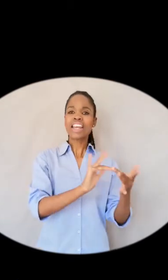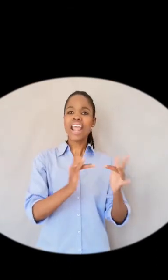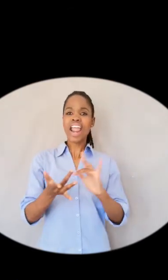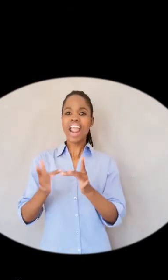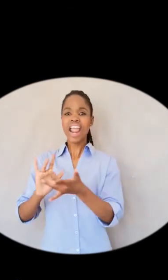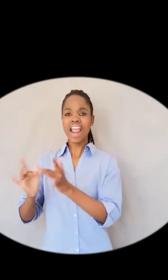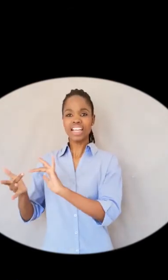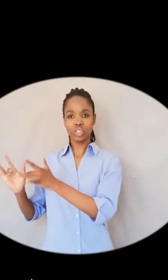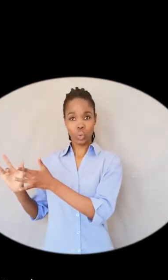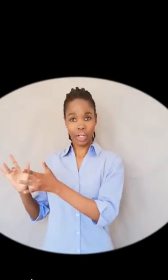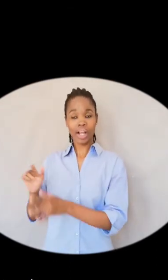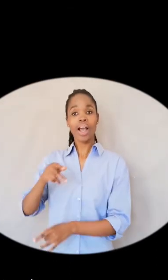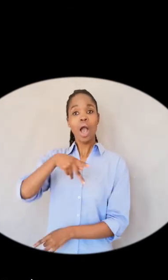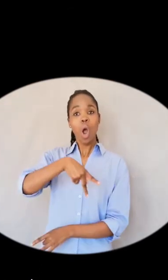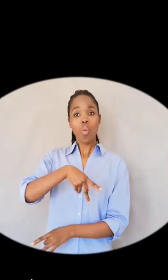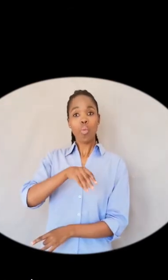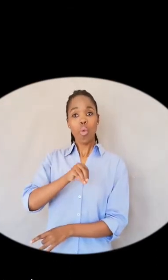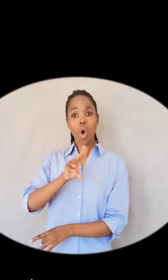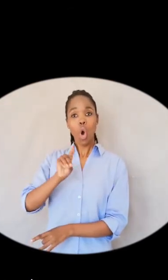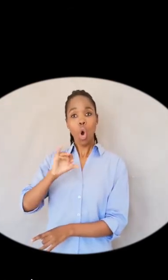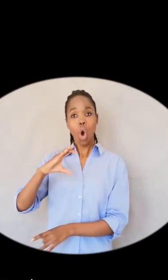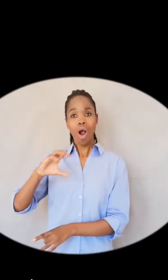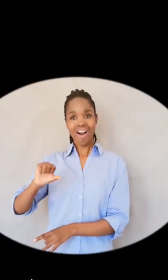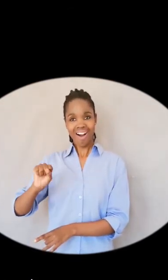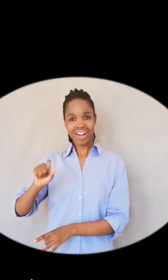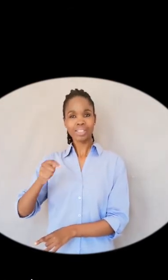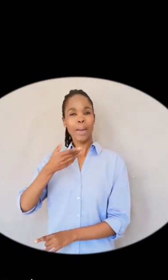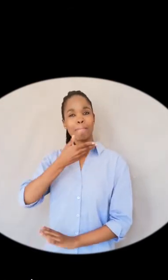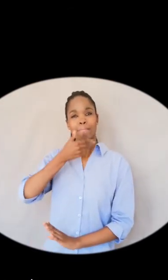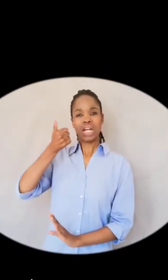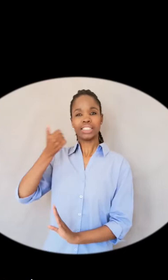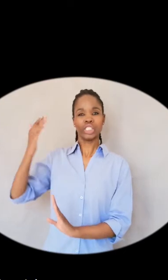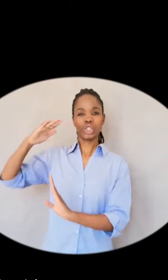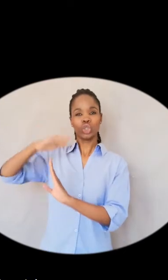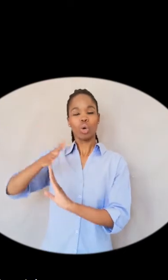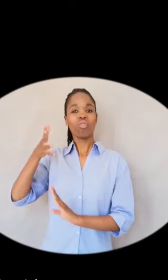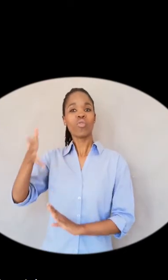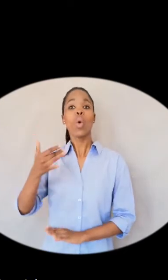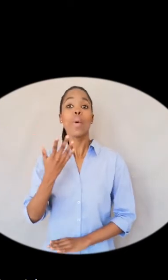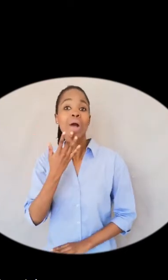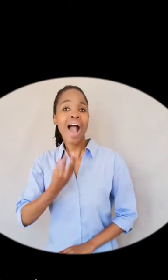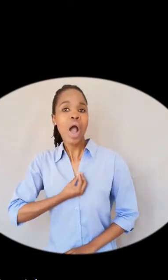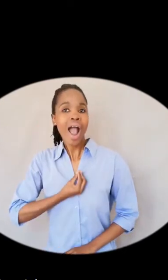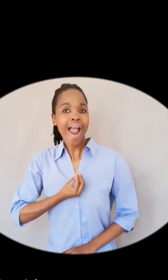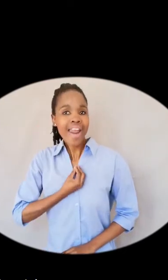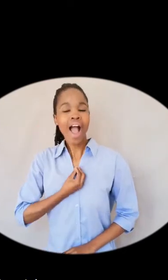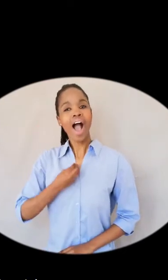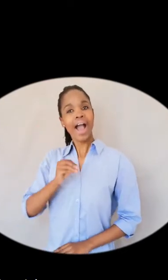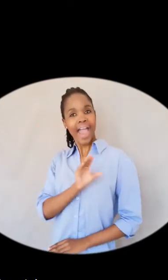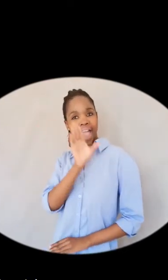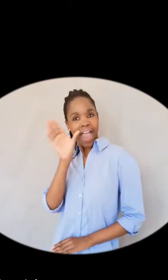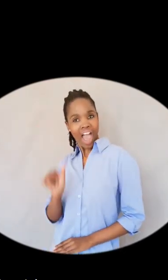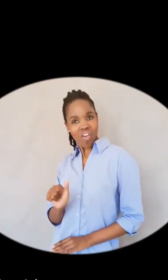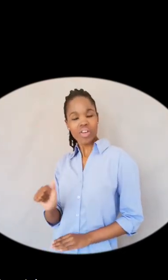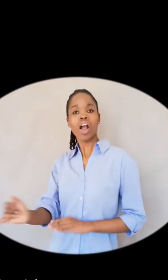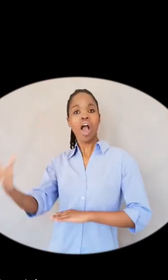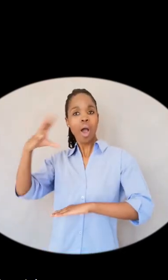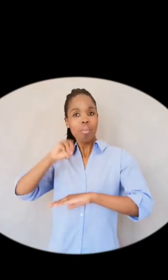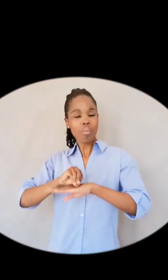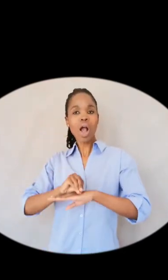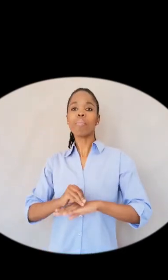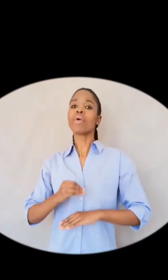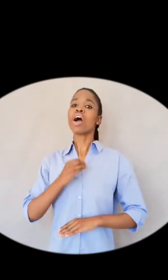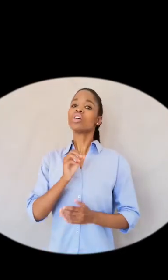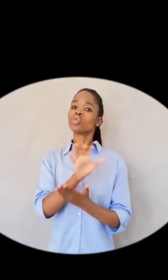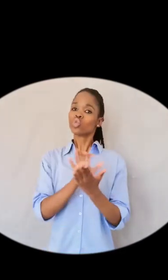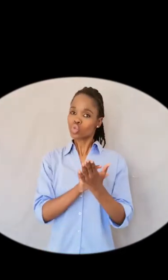trying to build is a podcast network. We want to create the best network or media company that really speaks to African millennials and Gen Z audiences